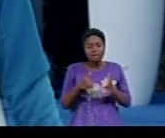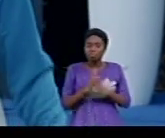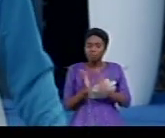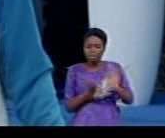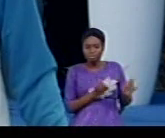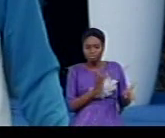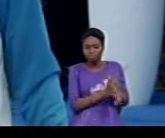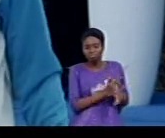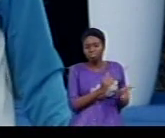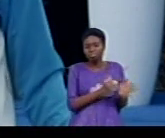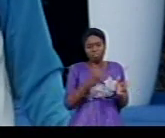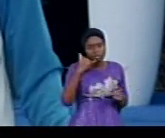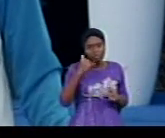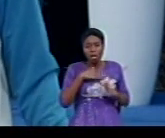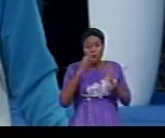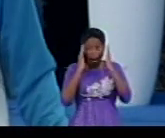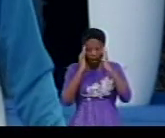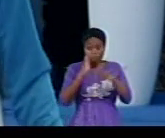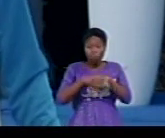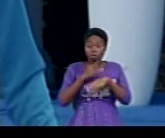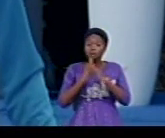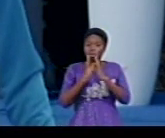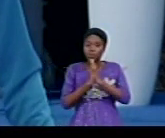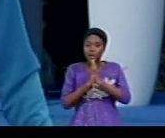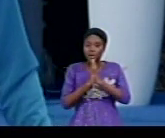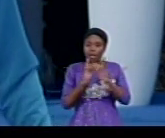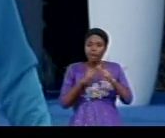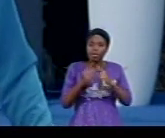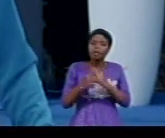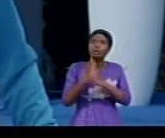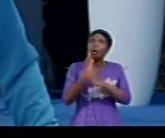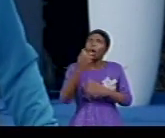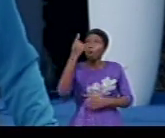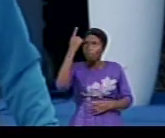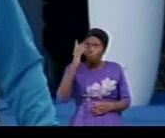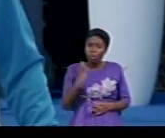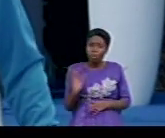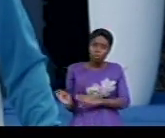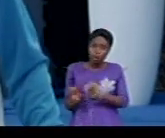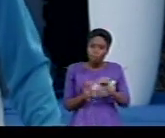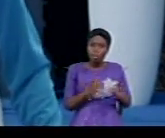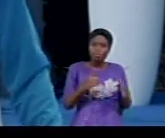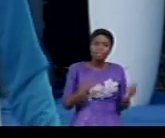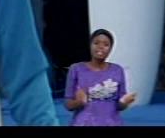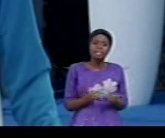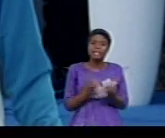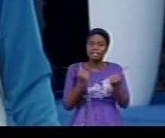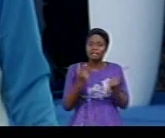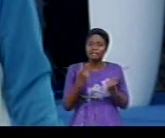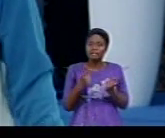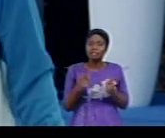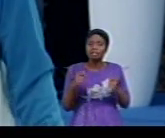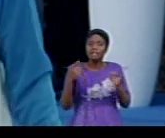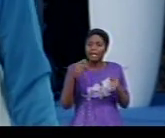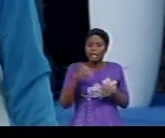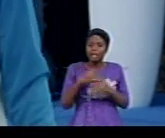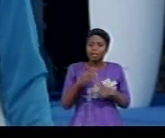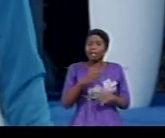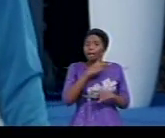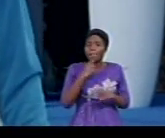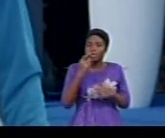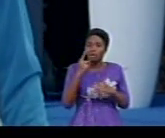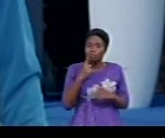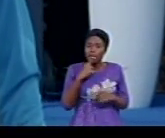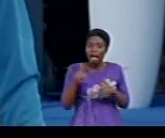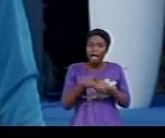prayer. Then God put my challenging, my prayers, the man of God's mouth. So he prayed and he mentioned